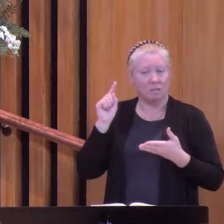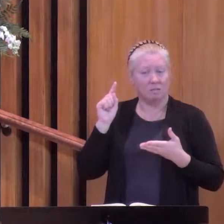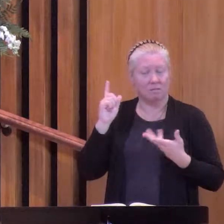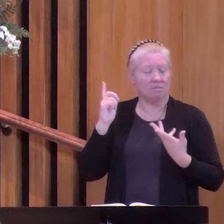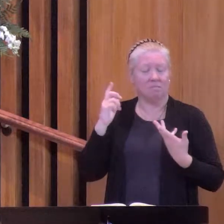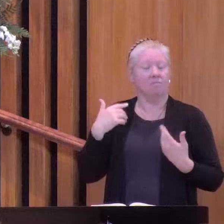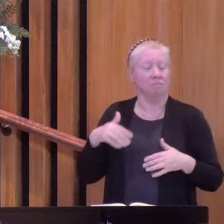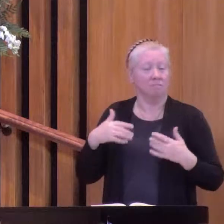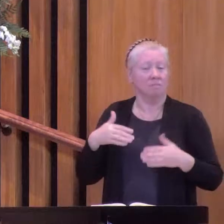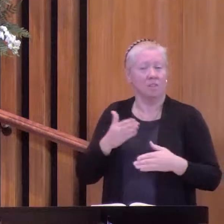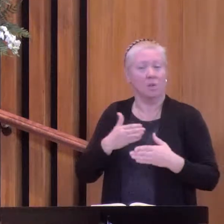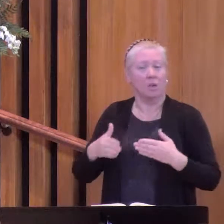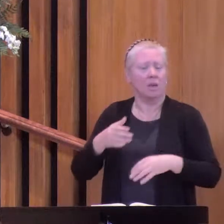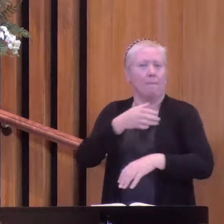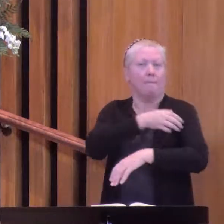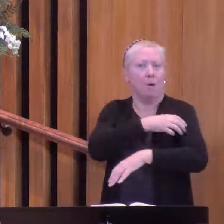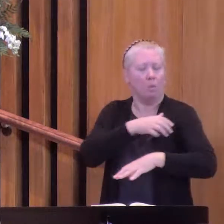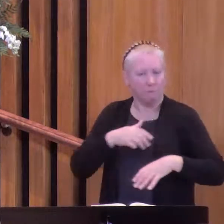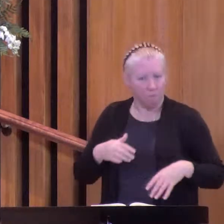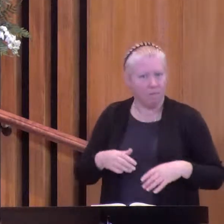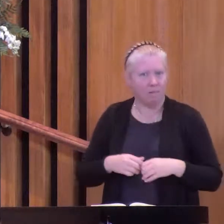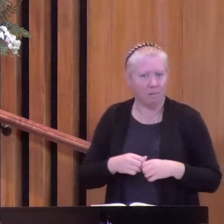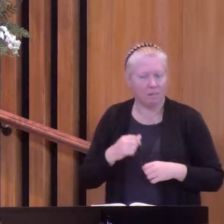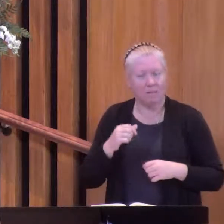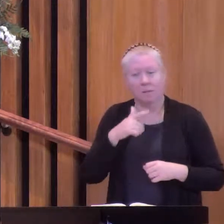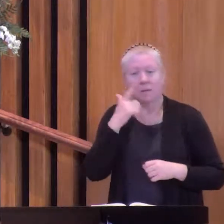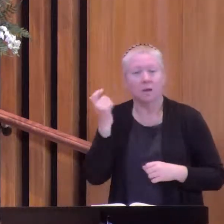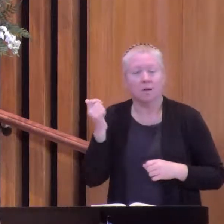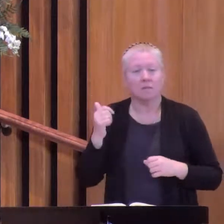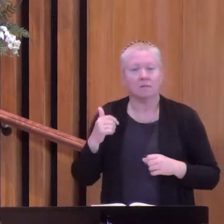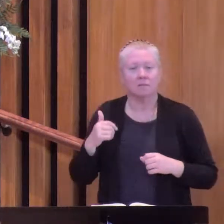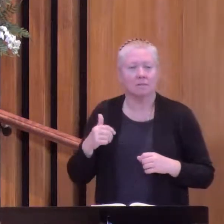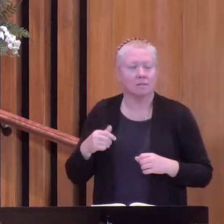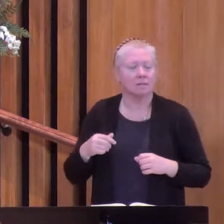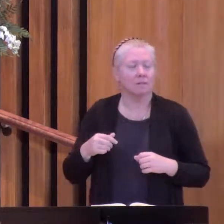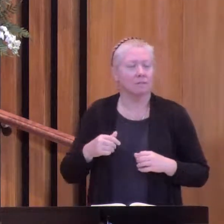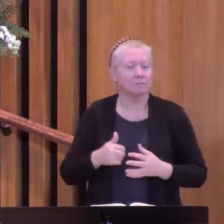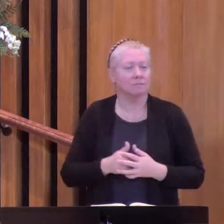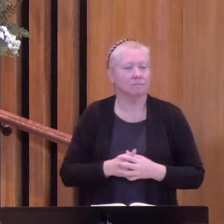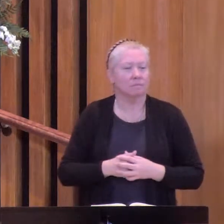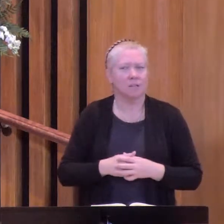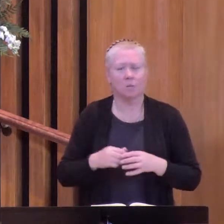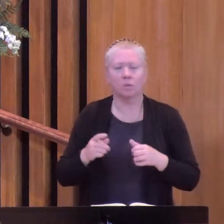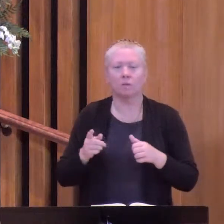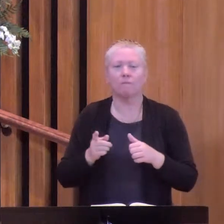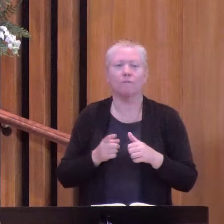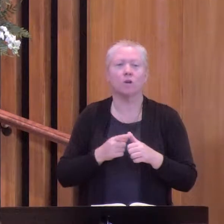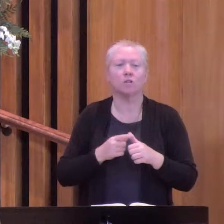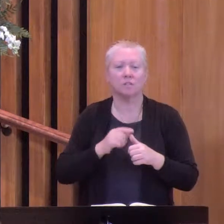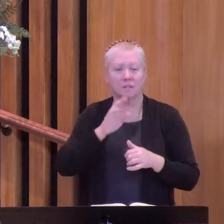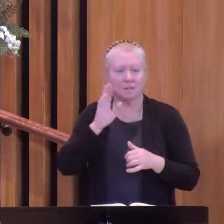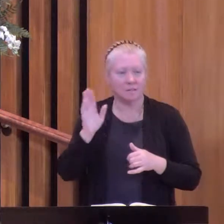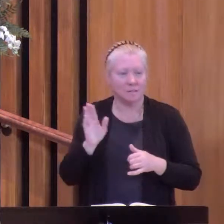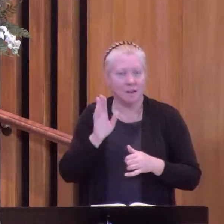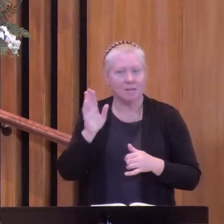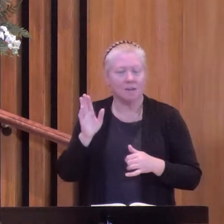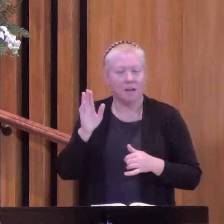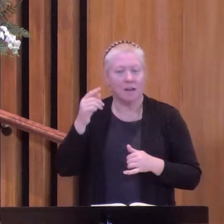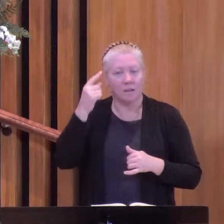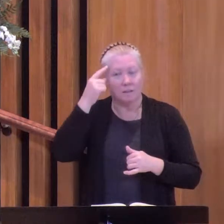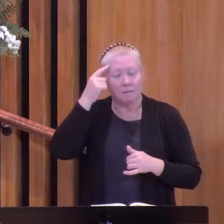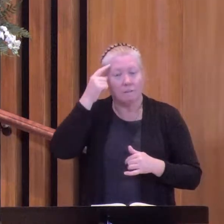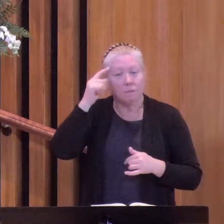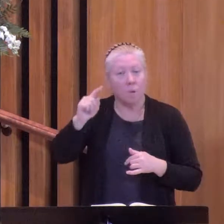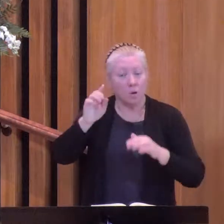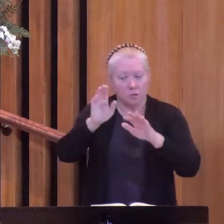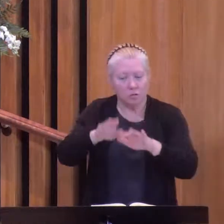We started anew, a fresh year of ministering to our children, our adolescents,